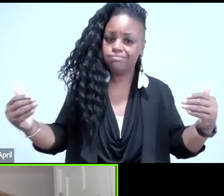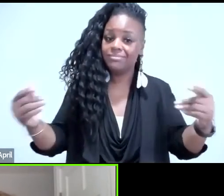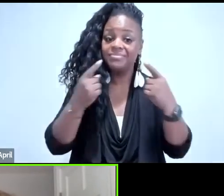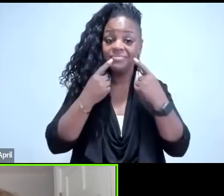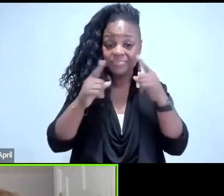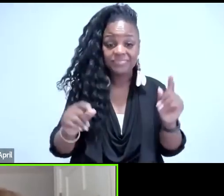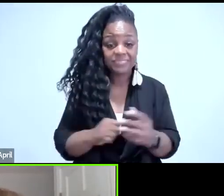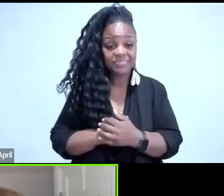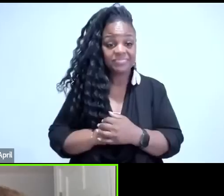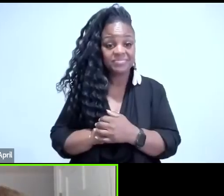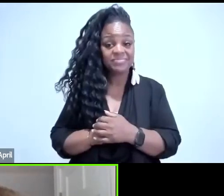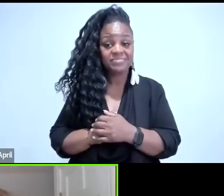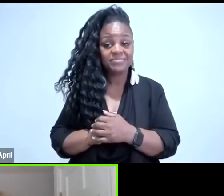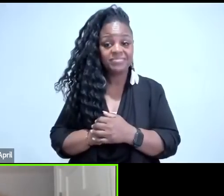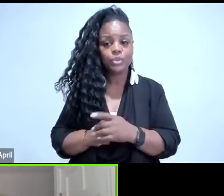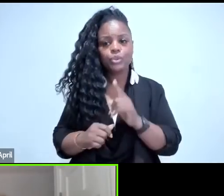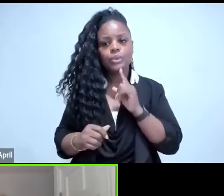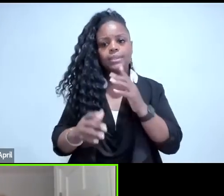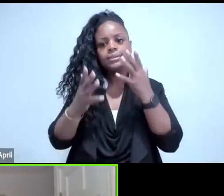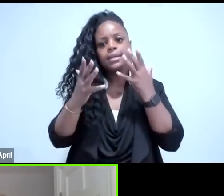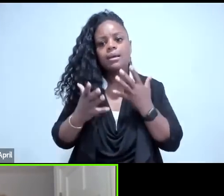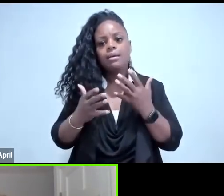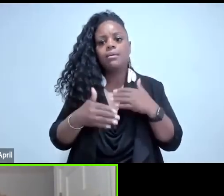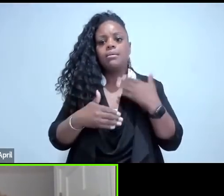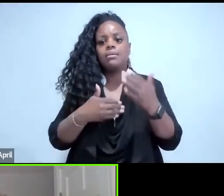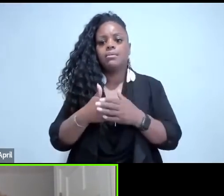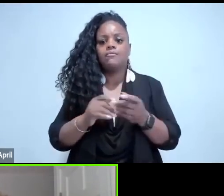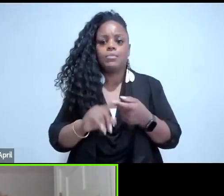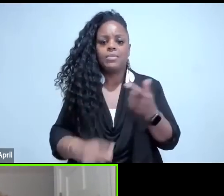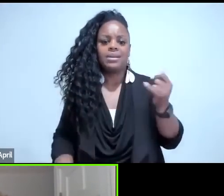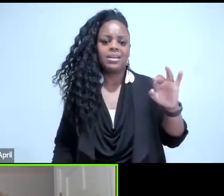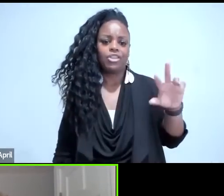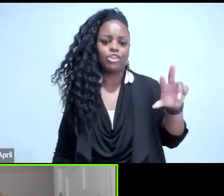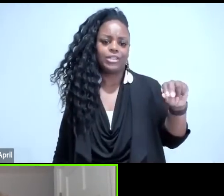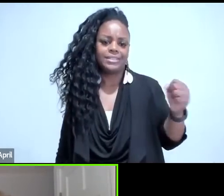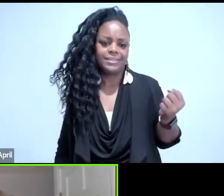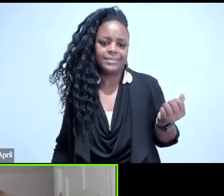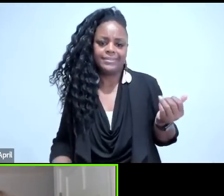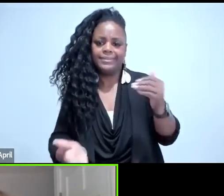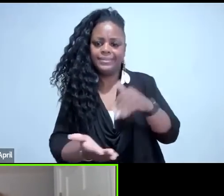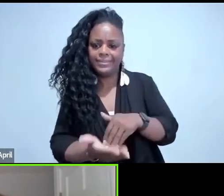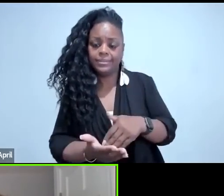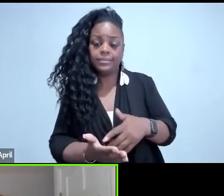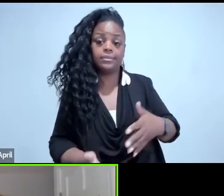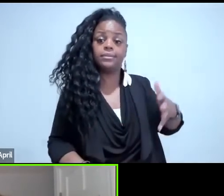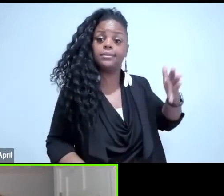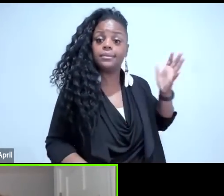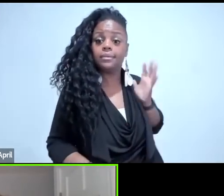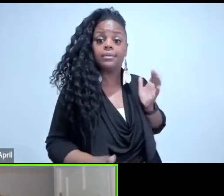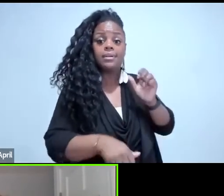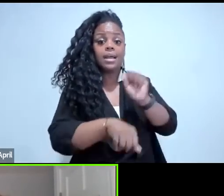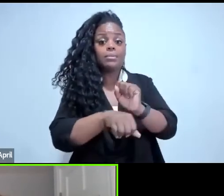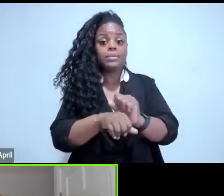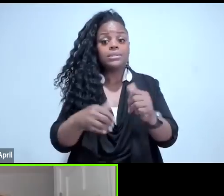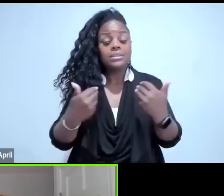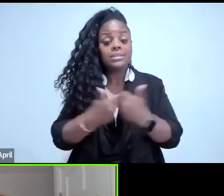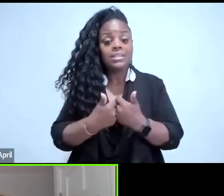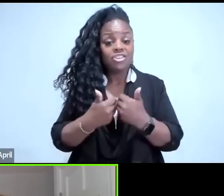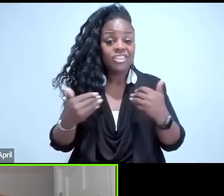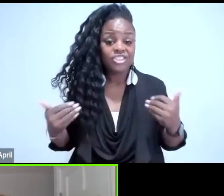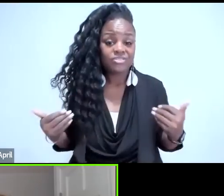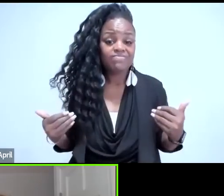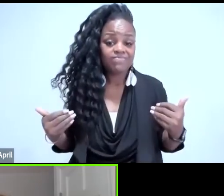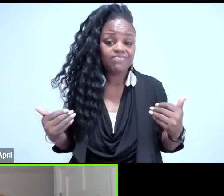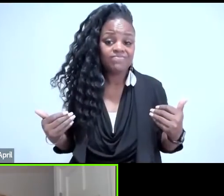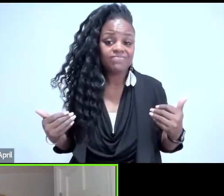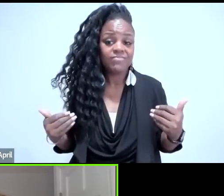the 30s movement went forward is that labor did split, and that rivalry really hurt. It really hurt in its effort to